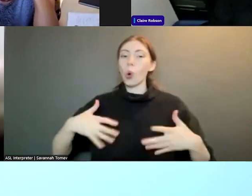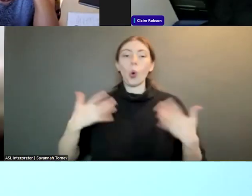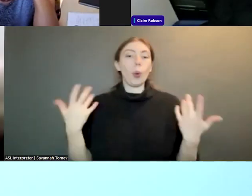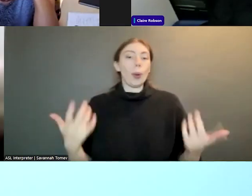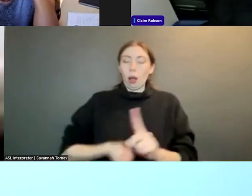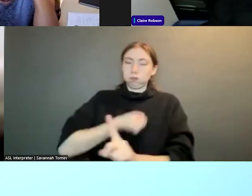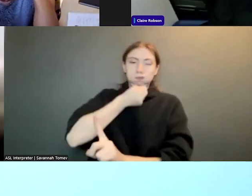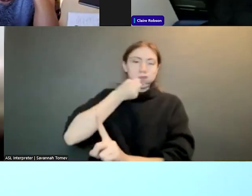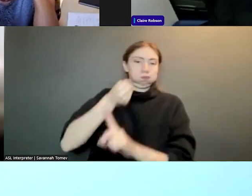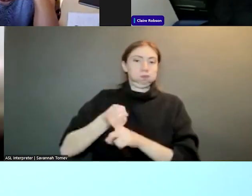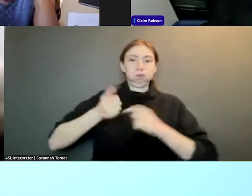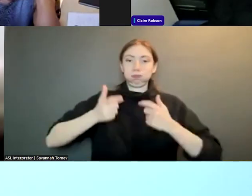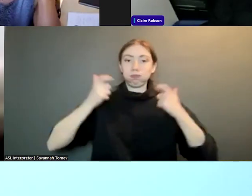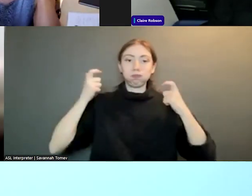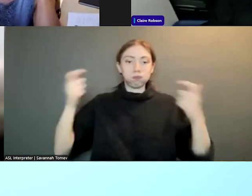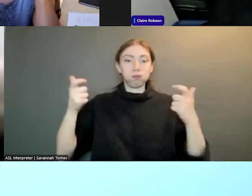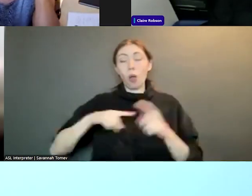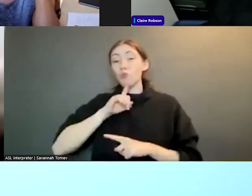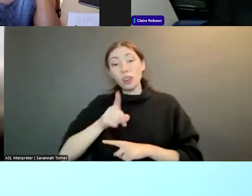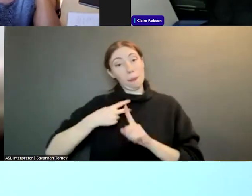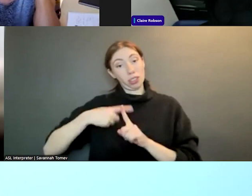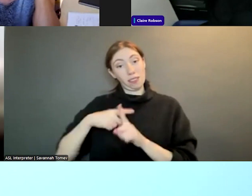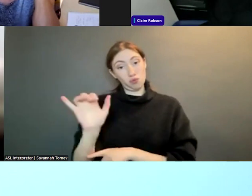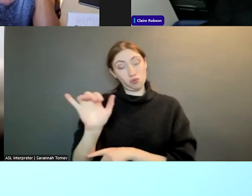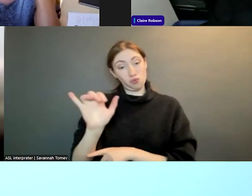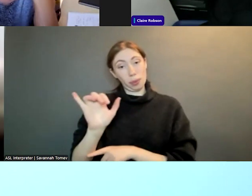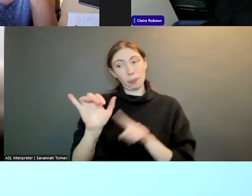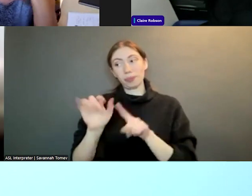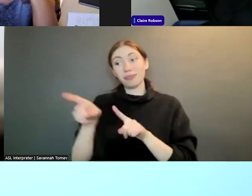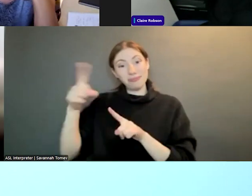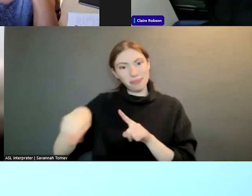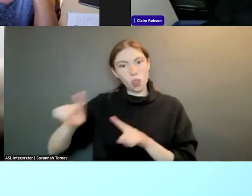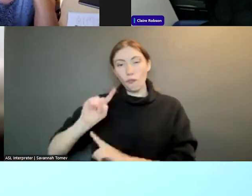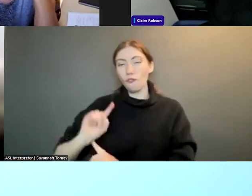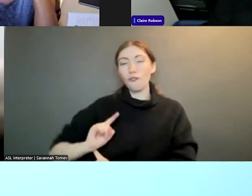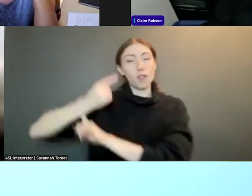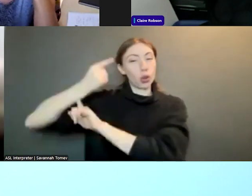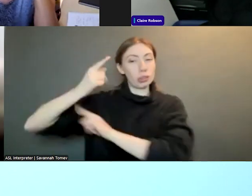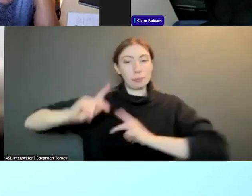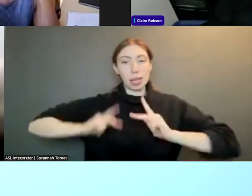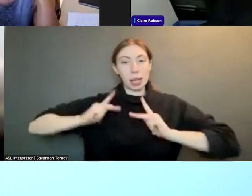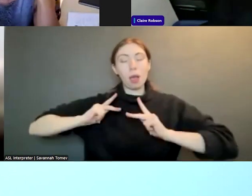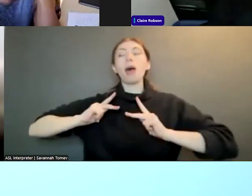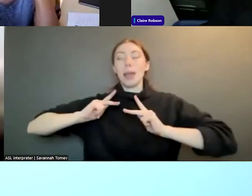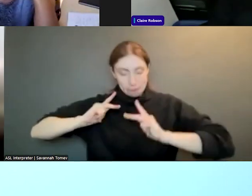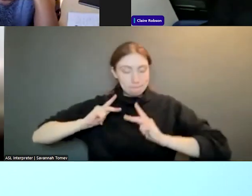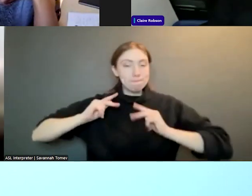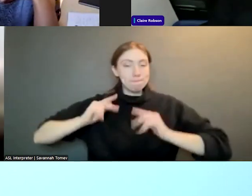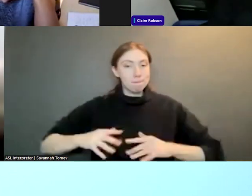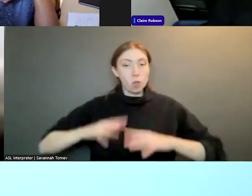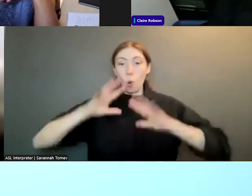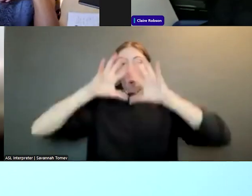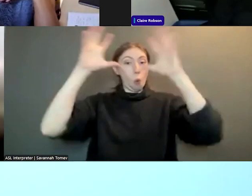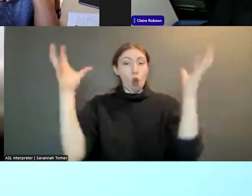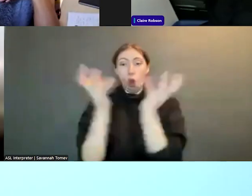very positive. You know, they are the first people in the world to have stepped up and told their